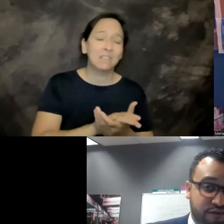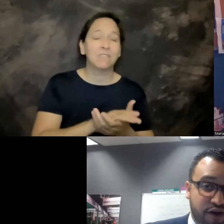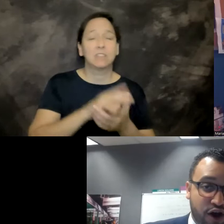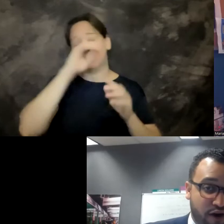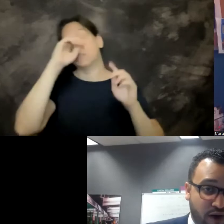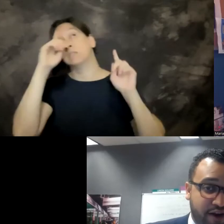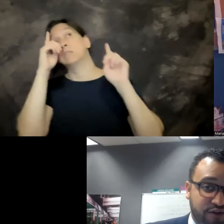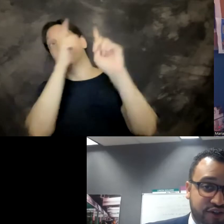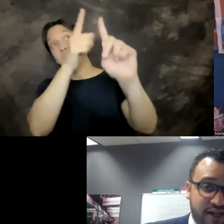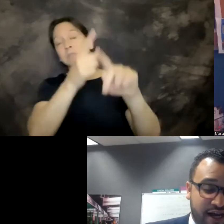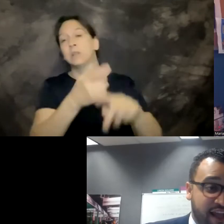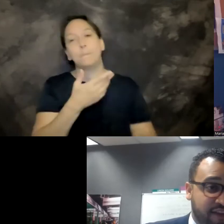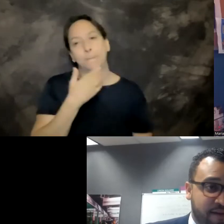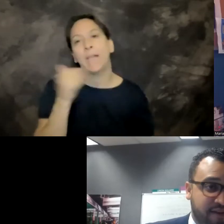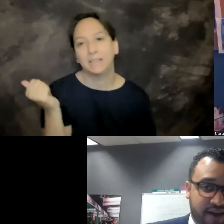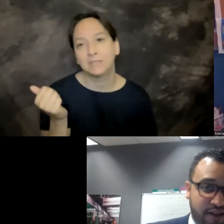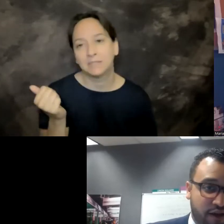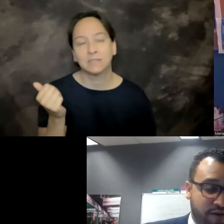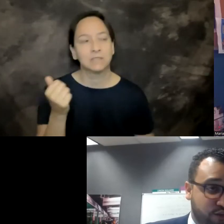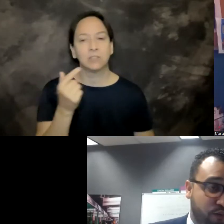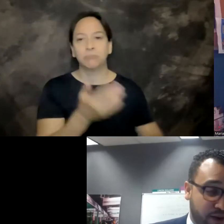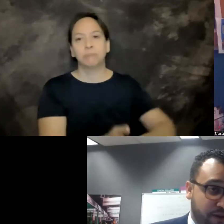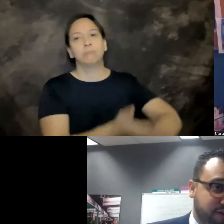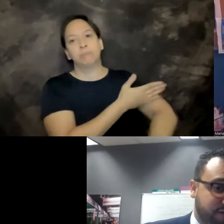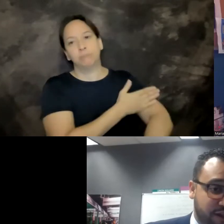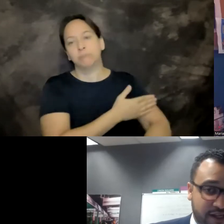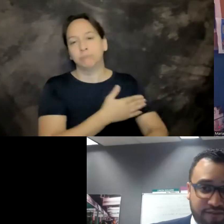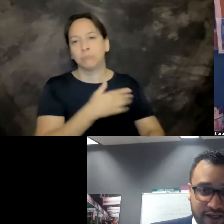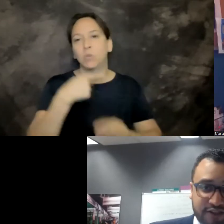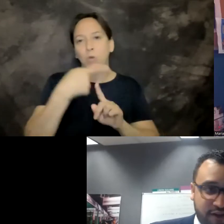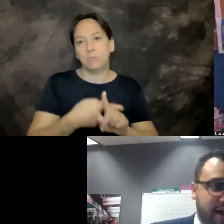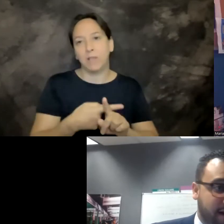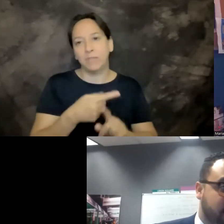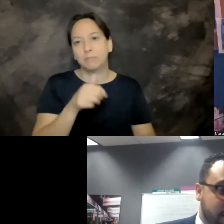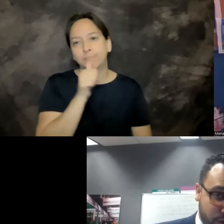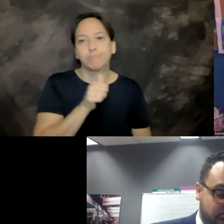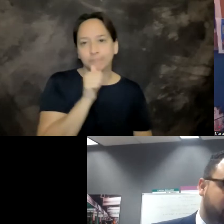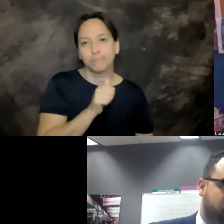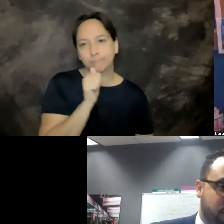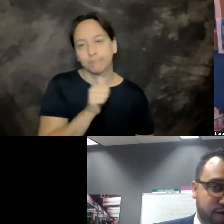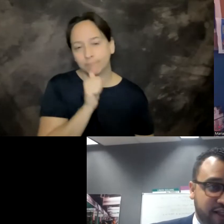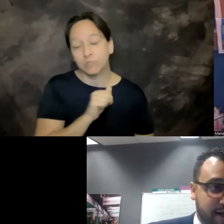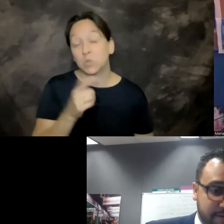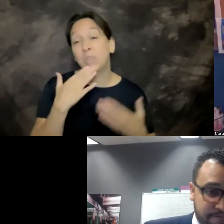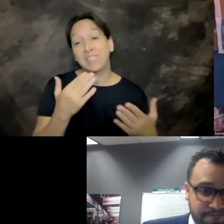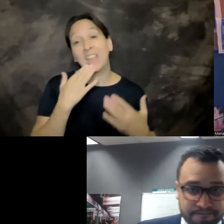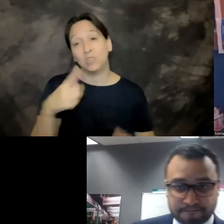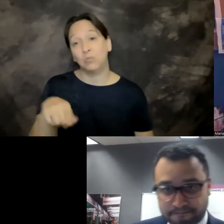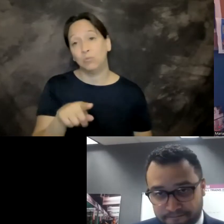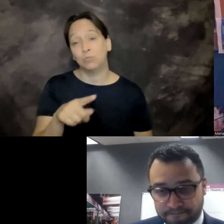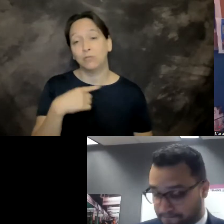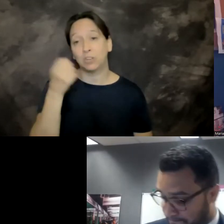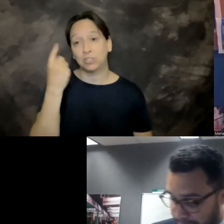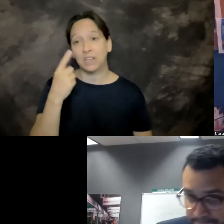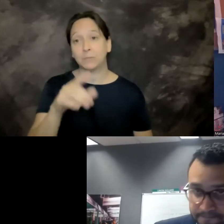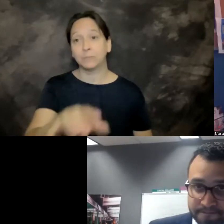interest of our riders and the MBTA in the long run. So we apologize for the inconvenience on that. And we thank you for your understanding. Thank you,